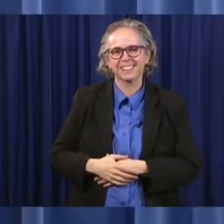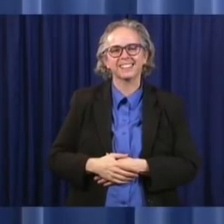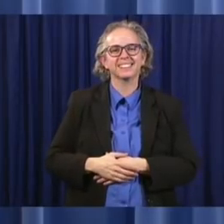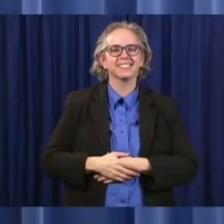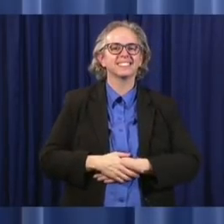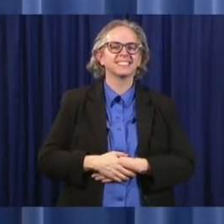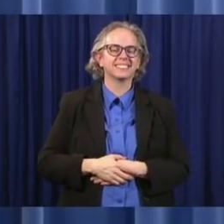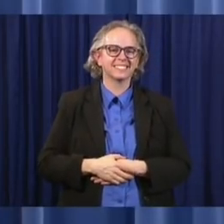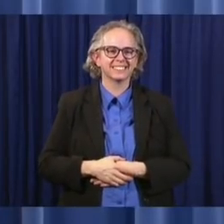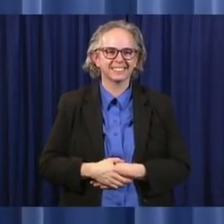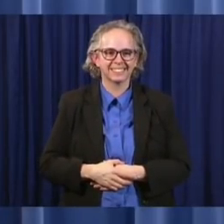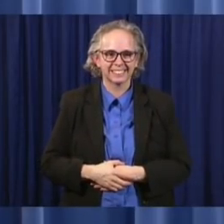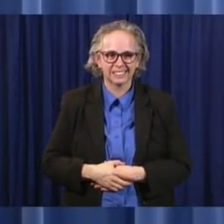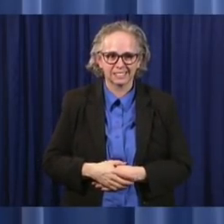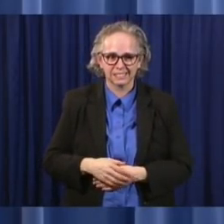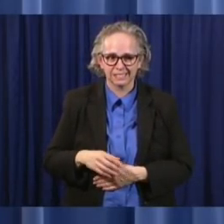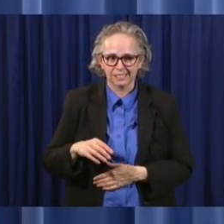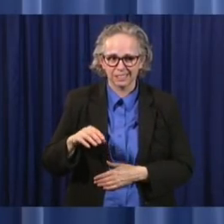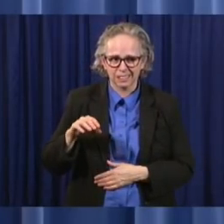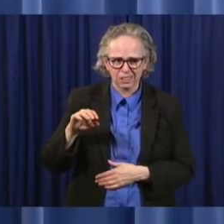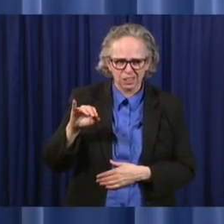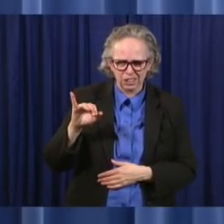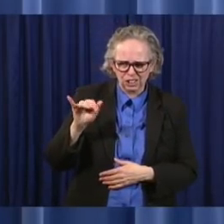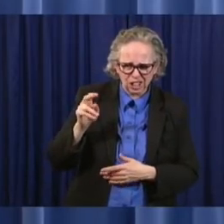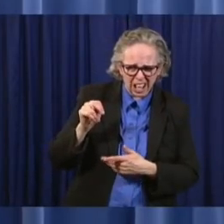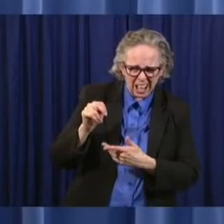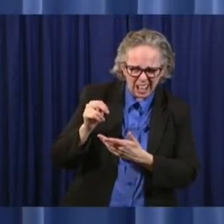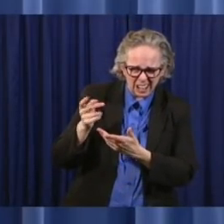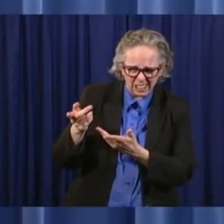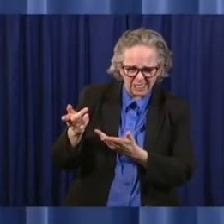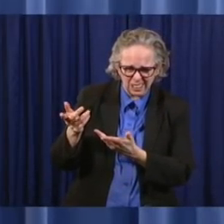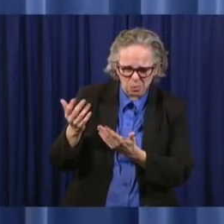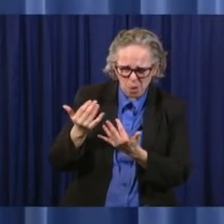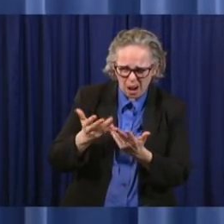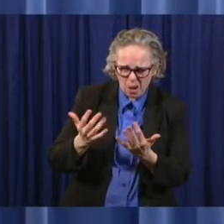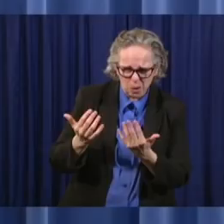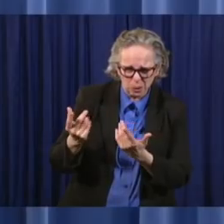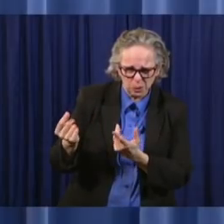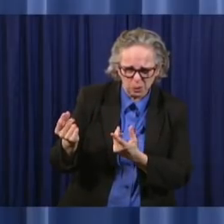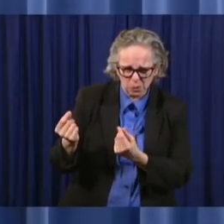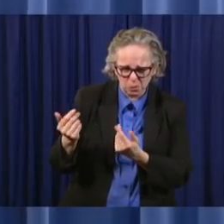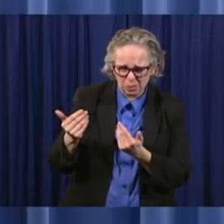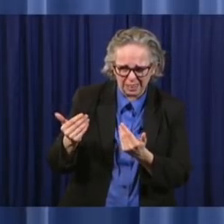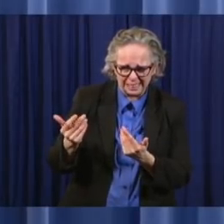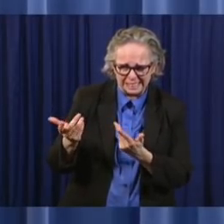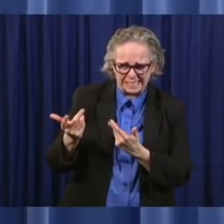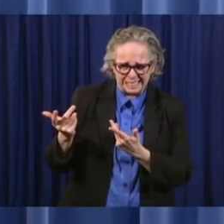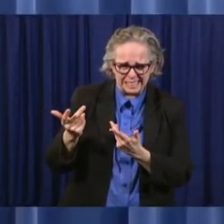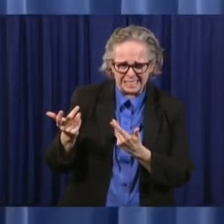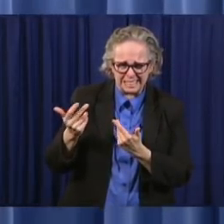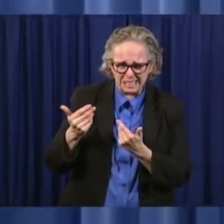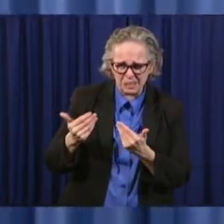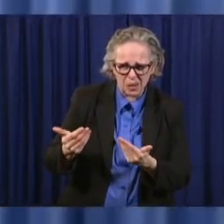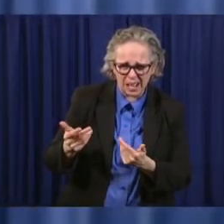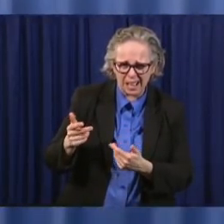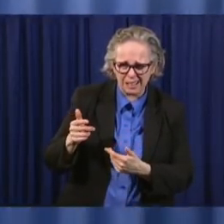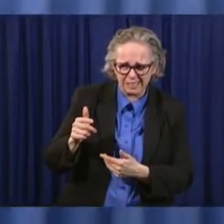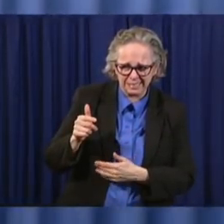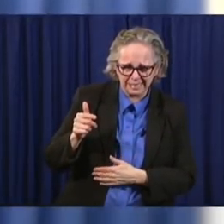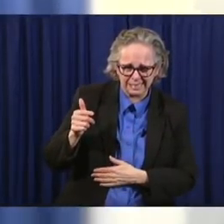John, I don't know if you want to say, as we're waiting, if you want to go ahead, anything you